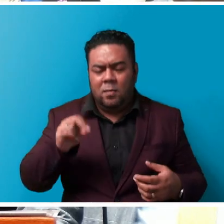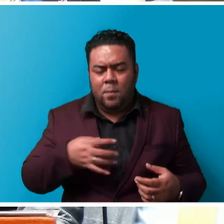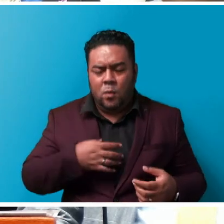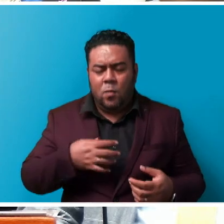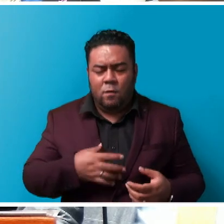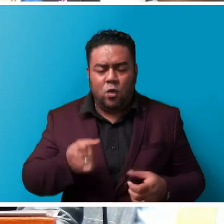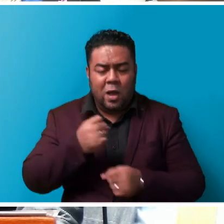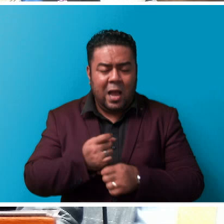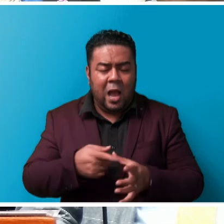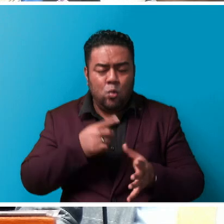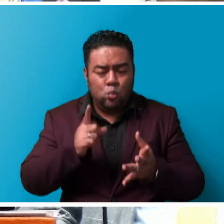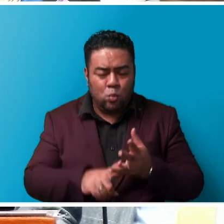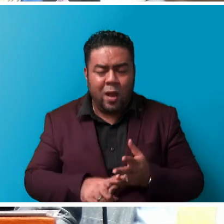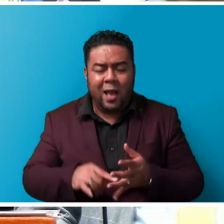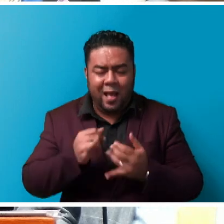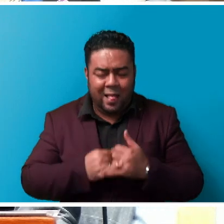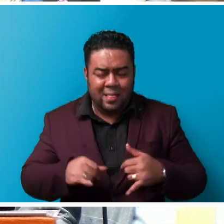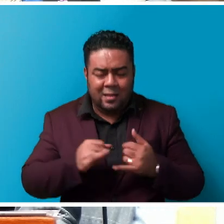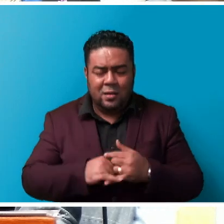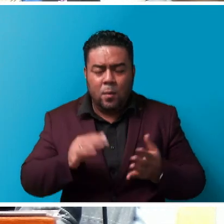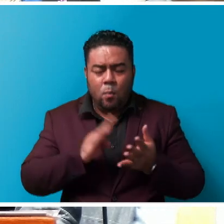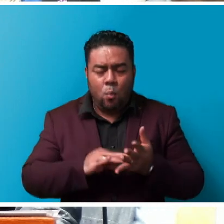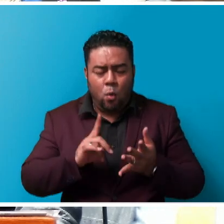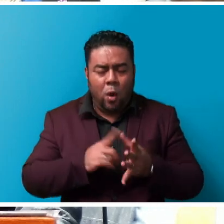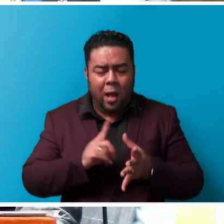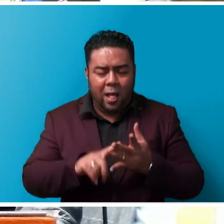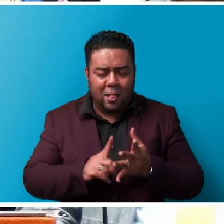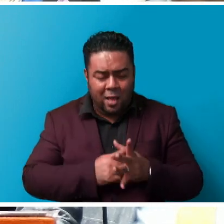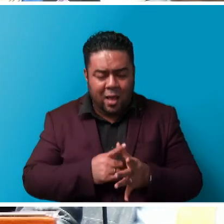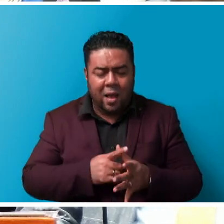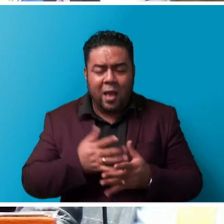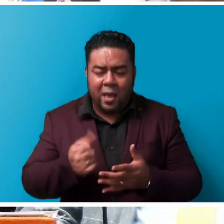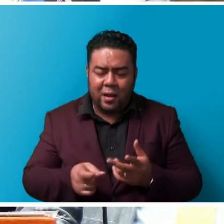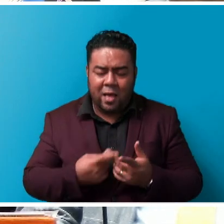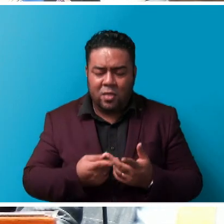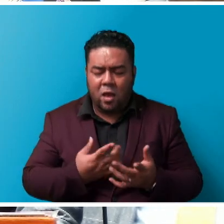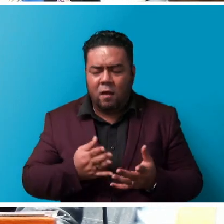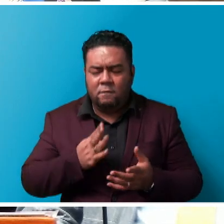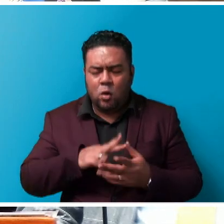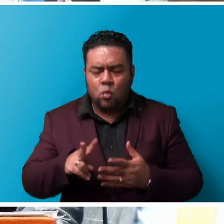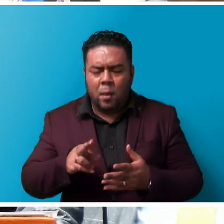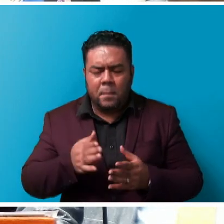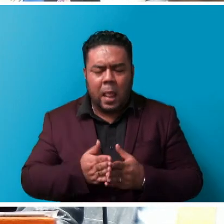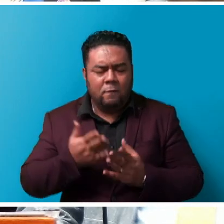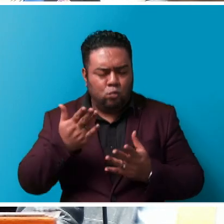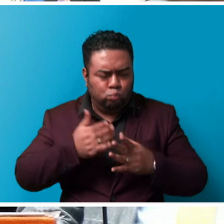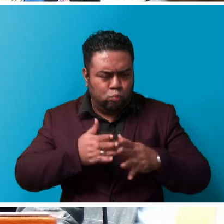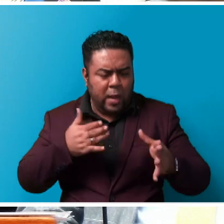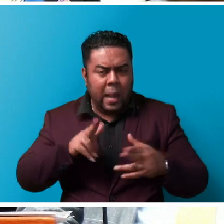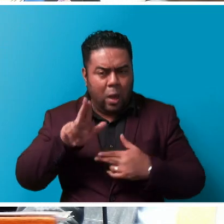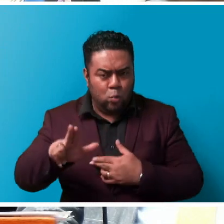Ngau Island, Moala, Koro, Konombalau, and other maritime islands. Sure,